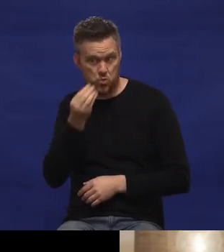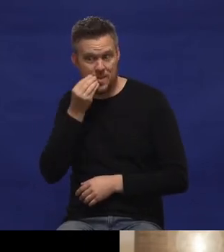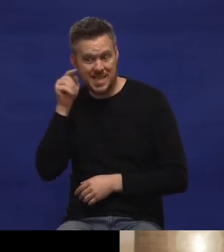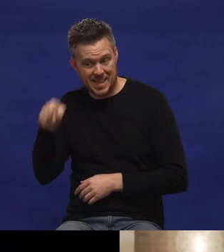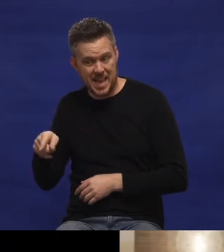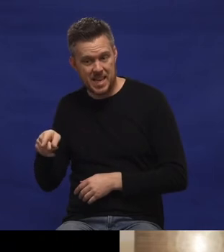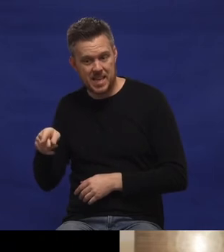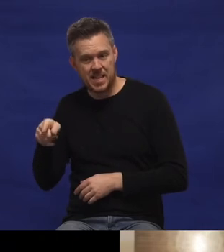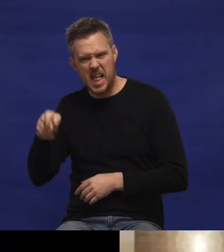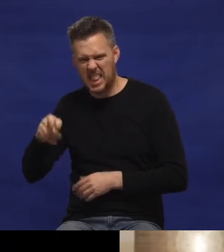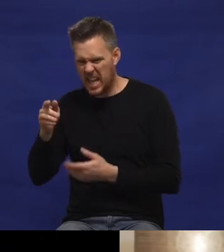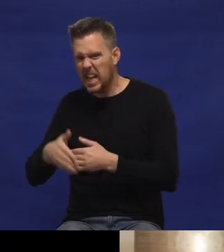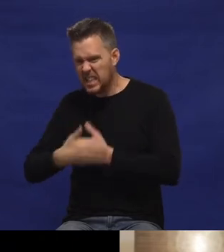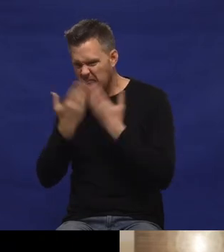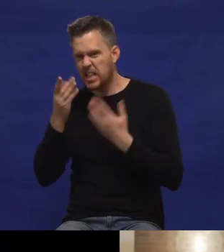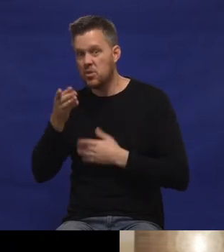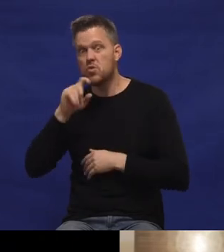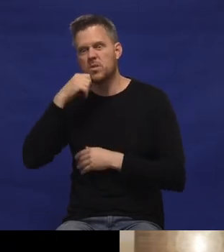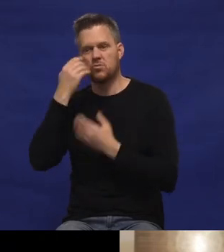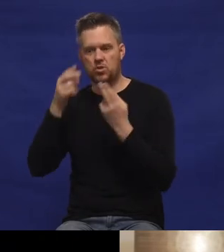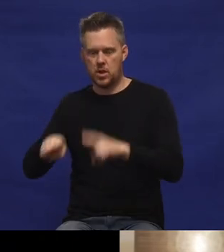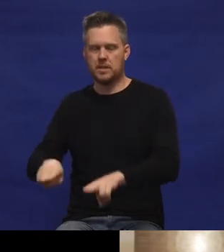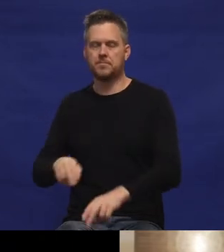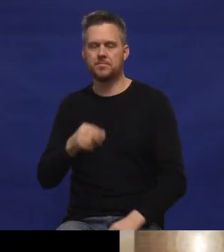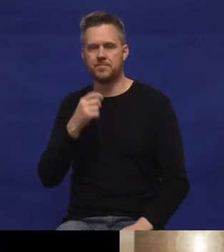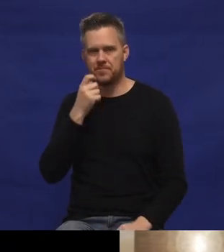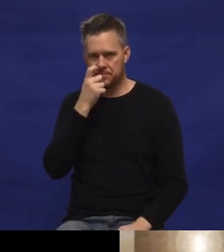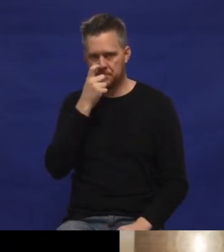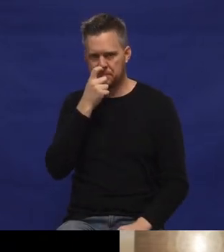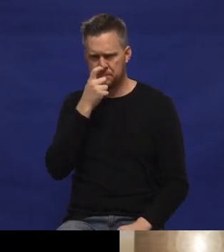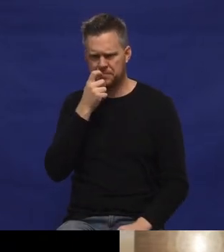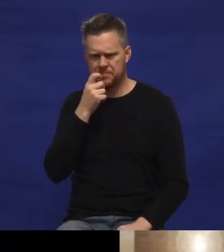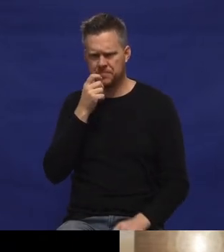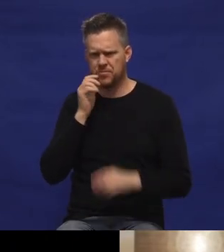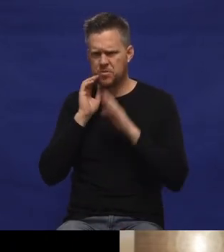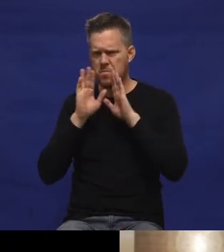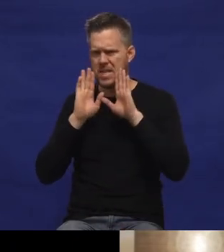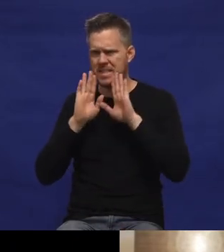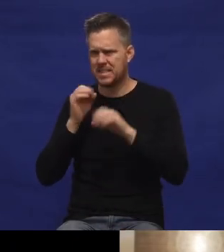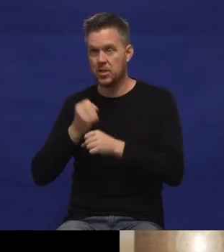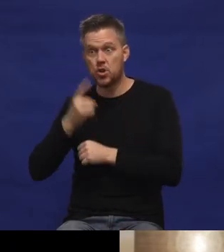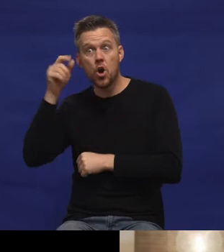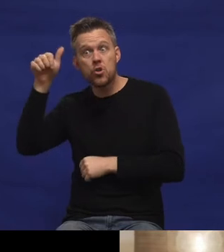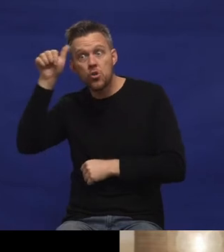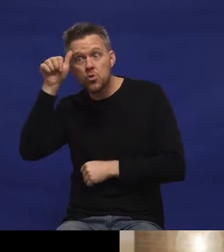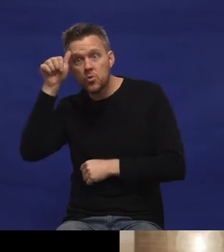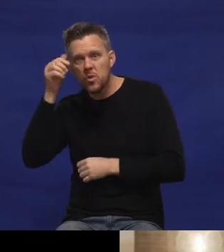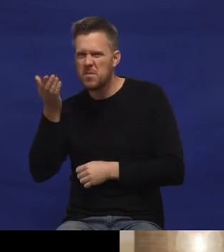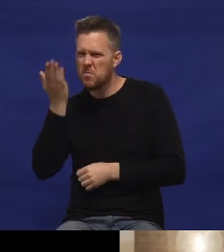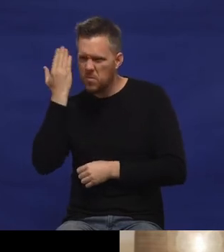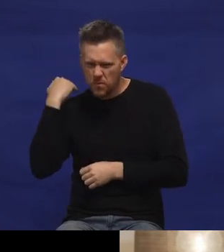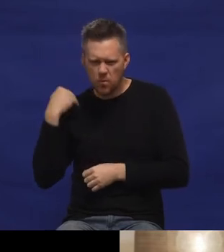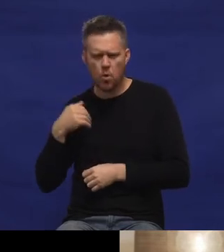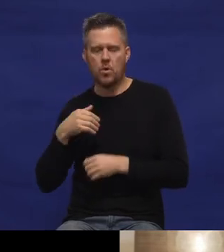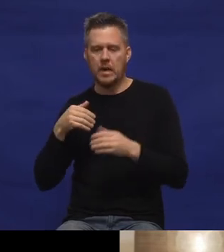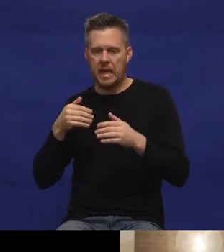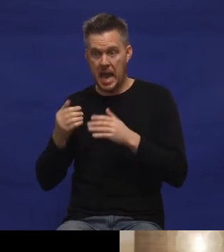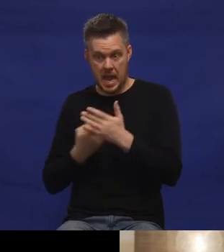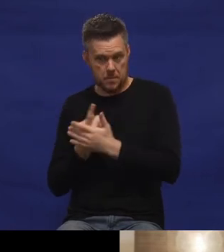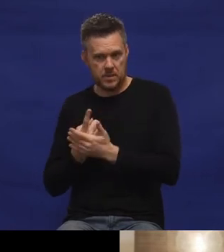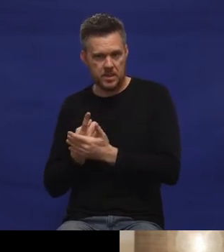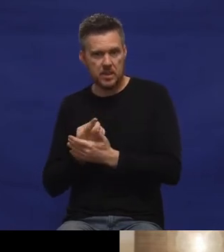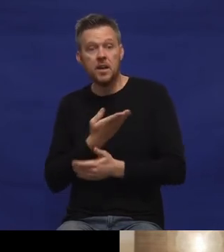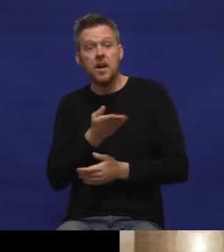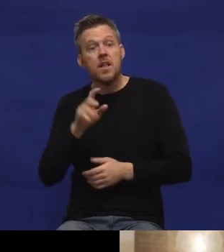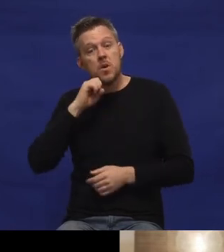it, that'll be the day that you die. Isn't that amazing that God knew in advance that they